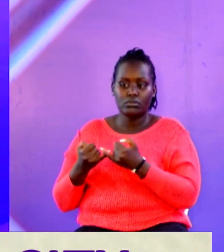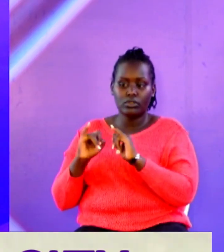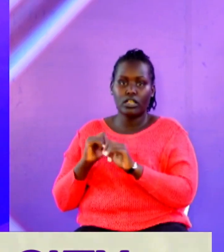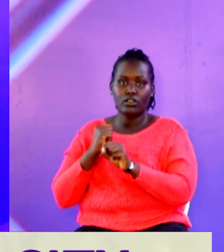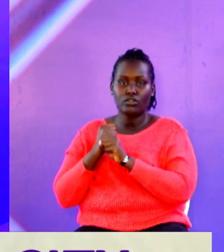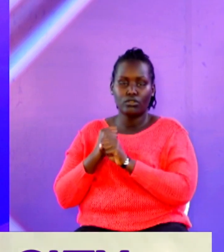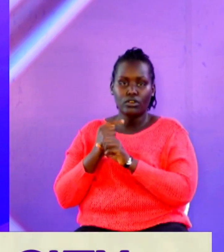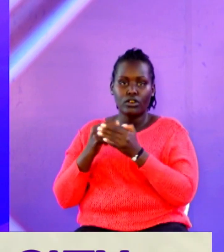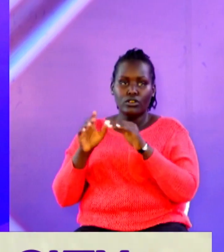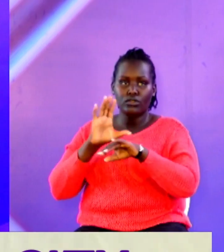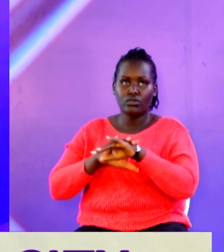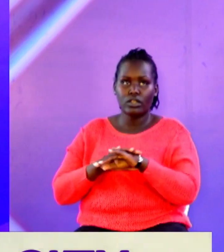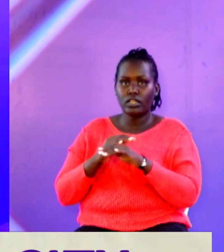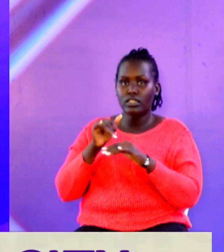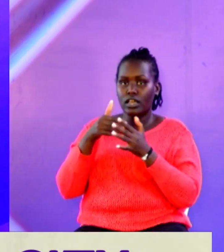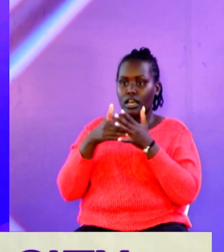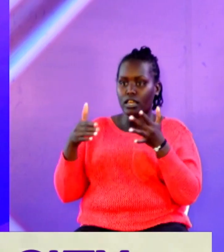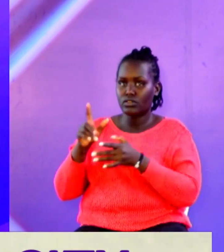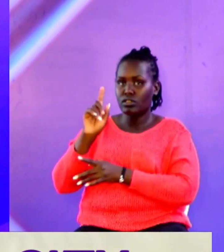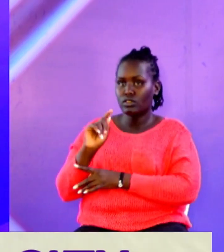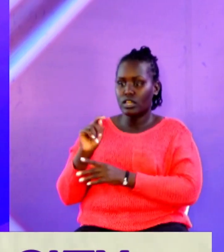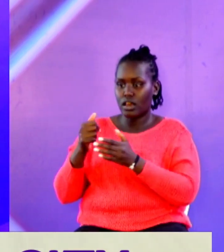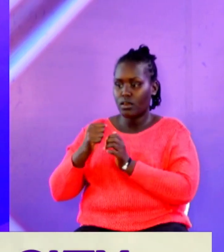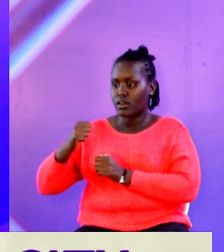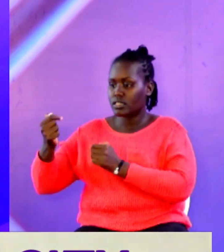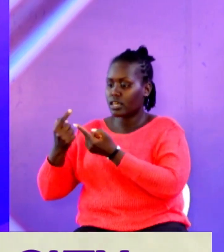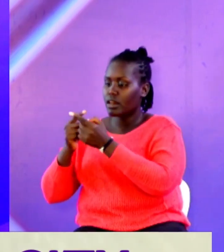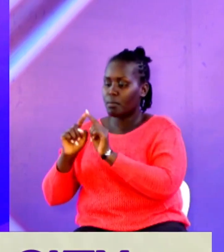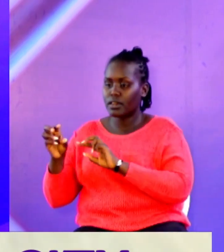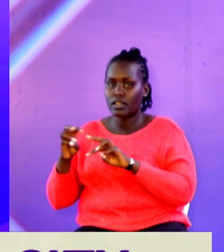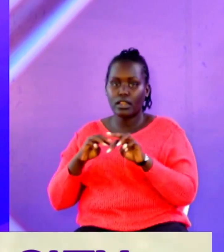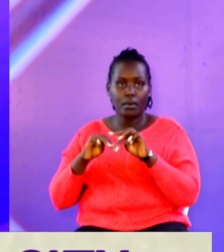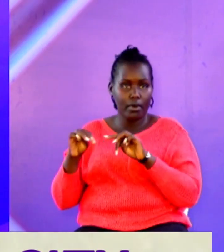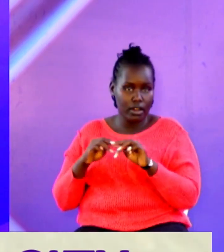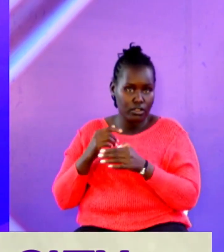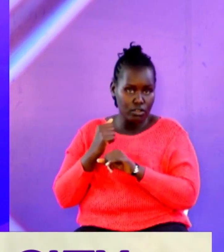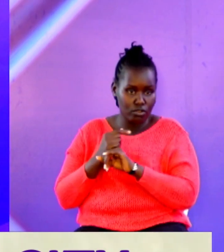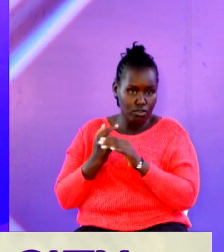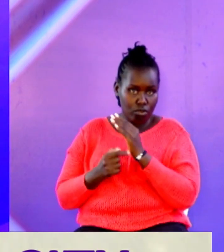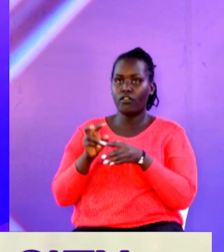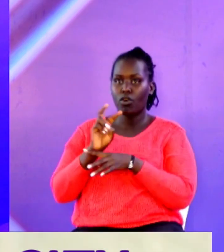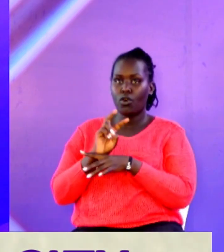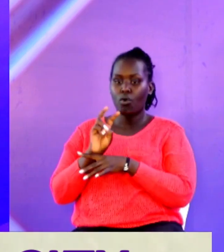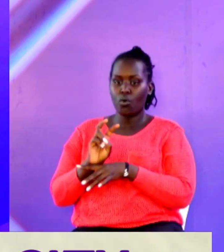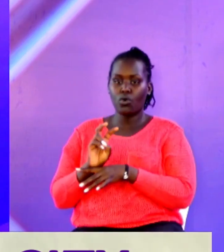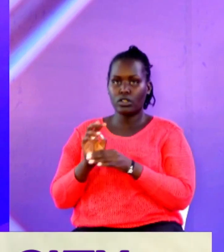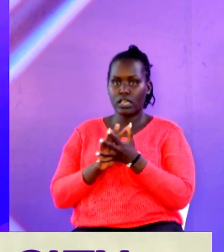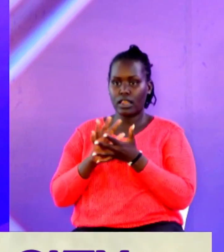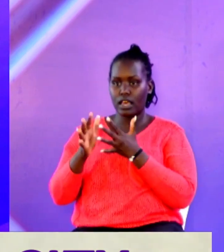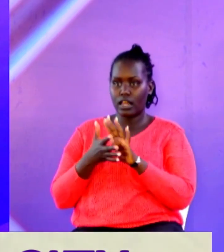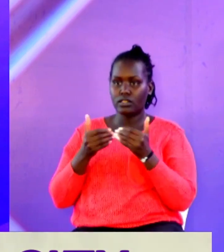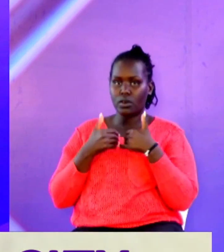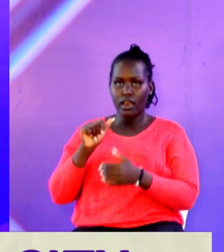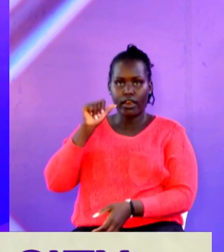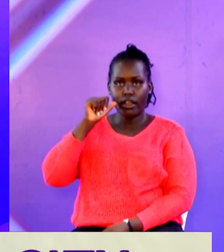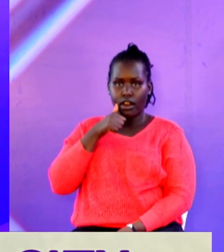get shots against the Tottenham side, but they managed to lose the game. Nice beating